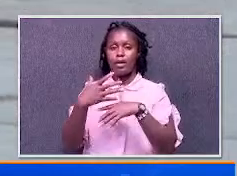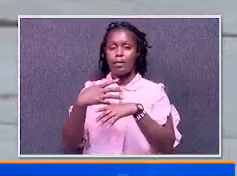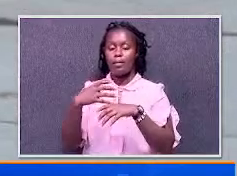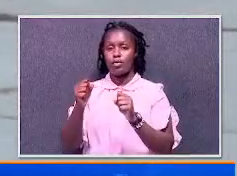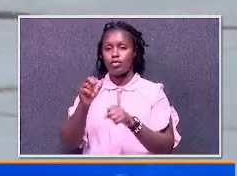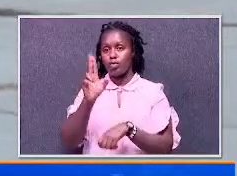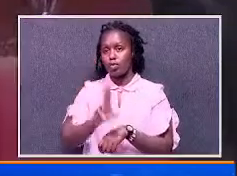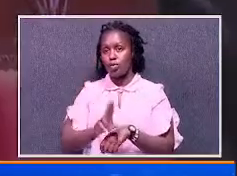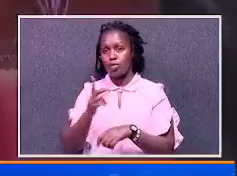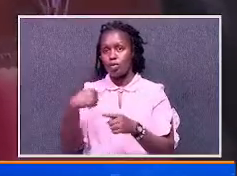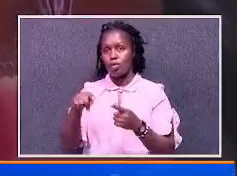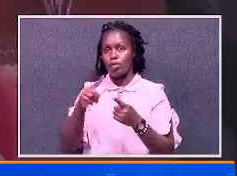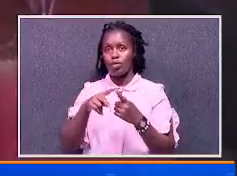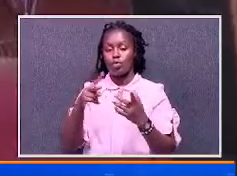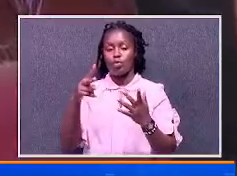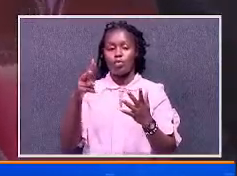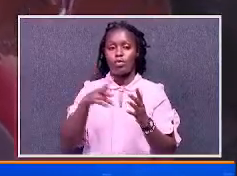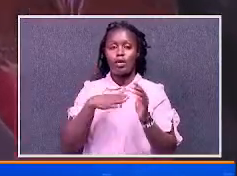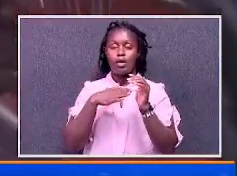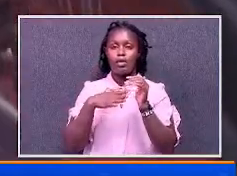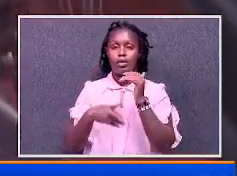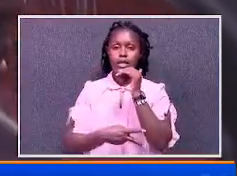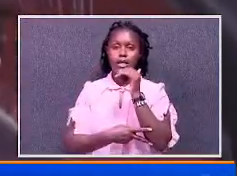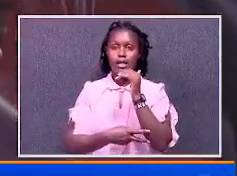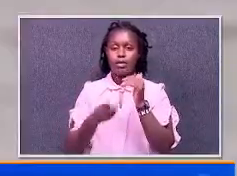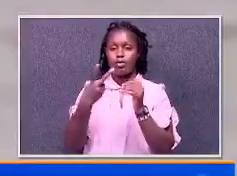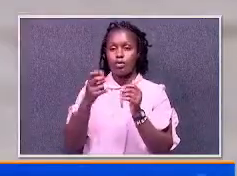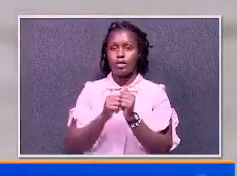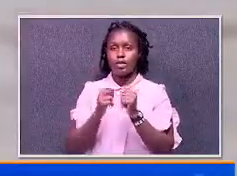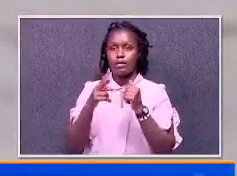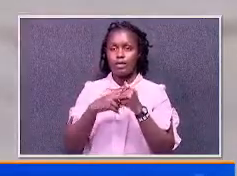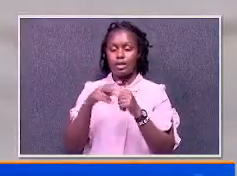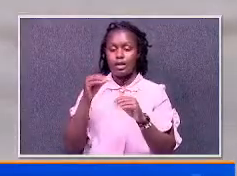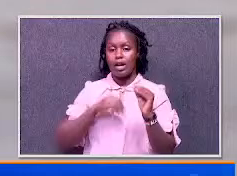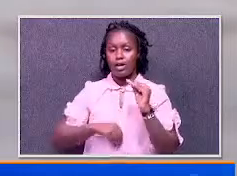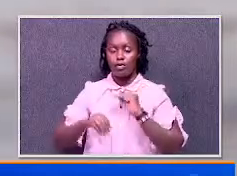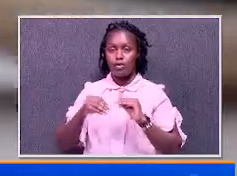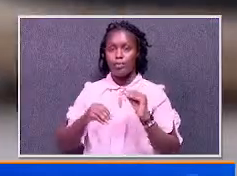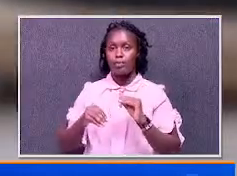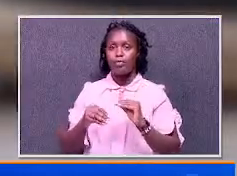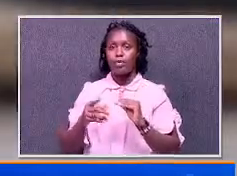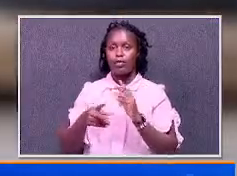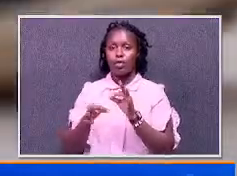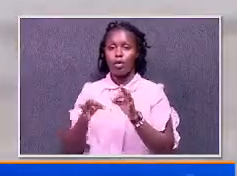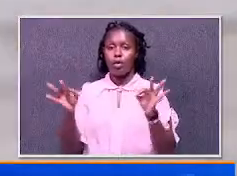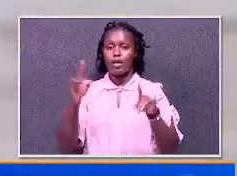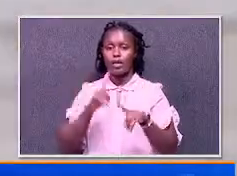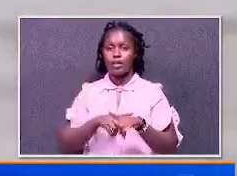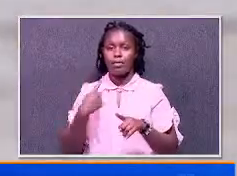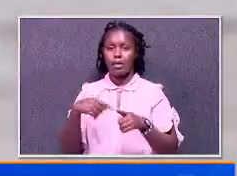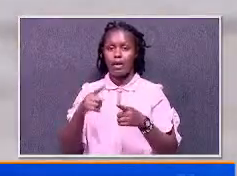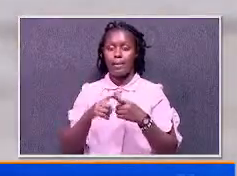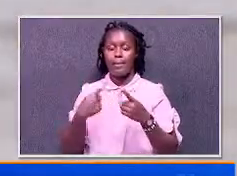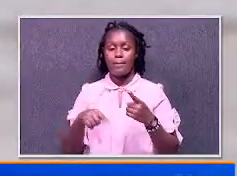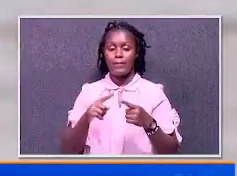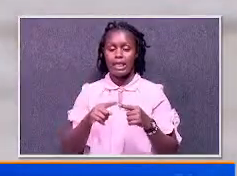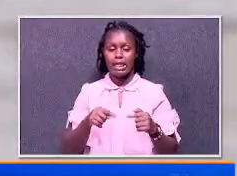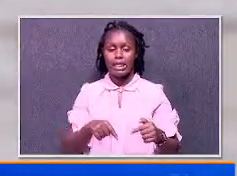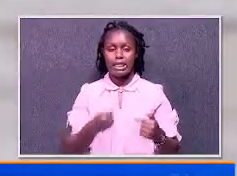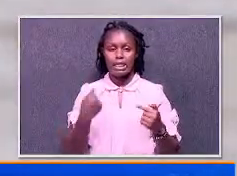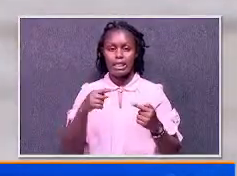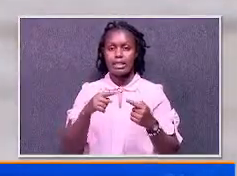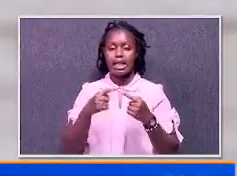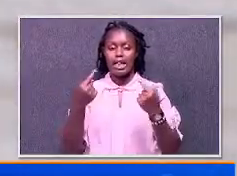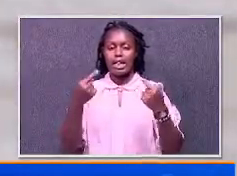Kenyatta to rig the 2017 elections. For the longest time, Kuria has been a fierce critic of ODM Chief